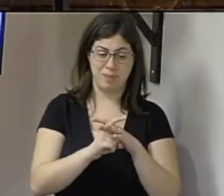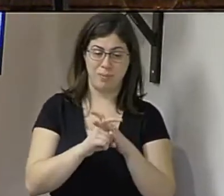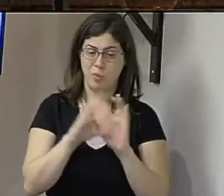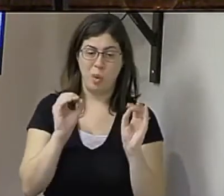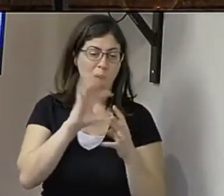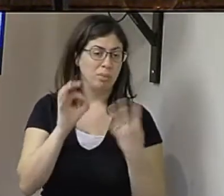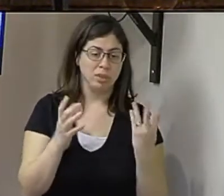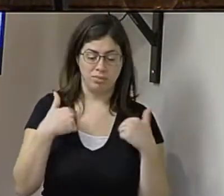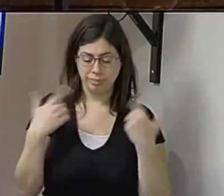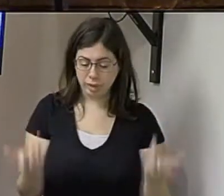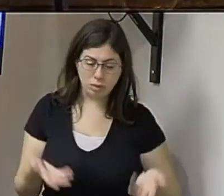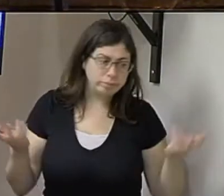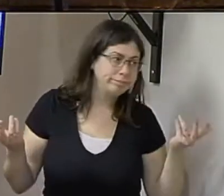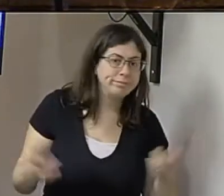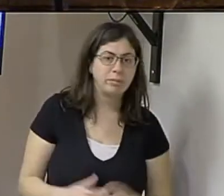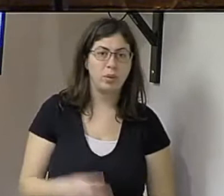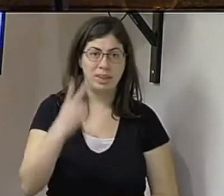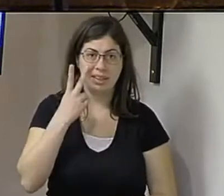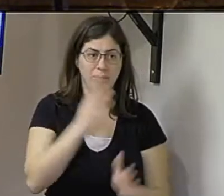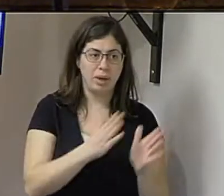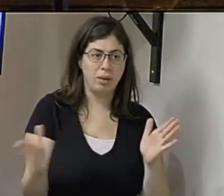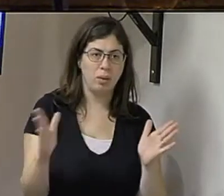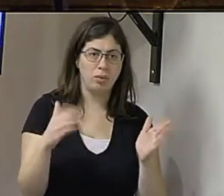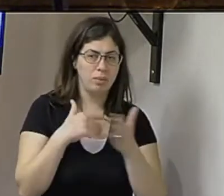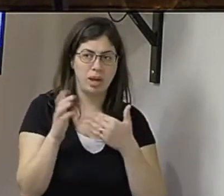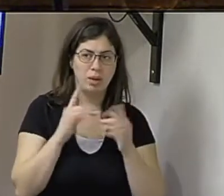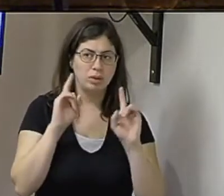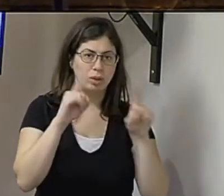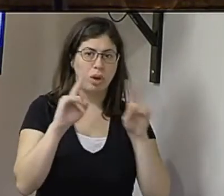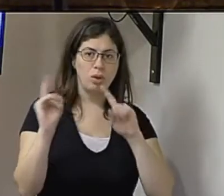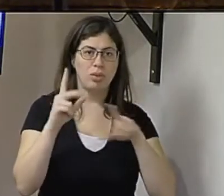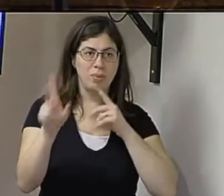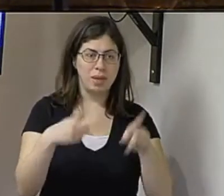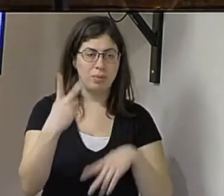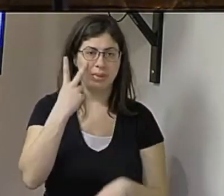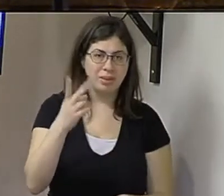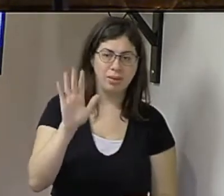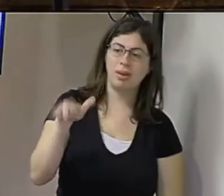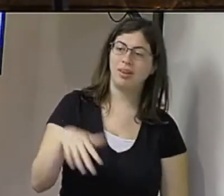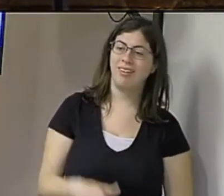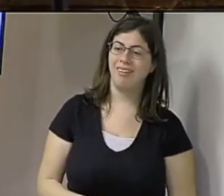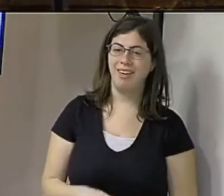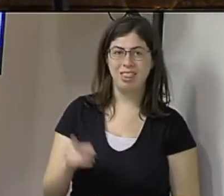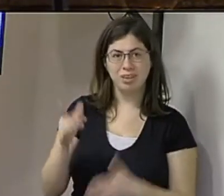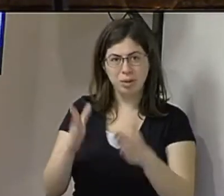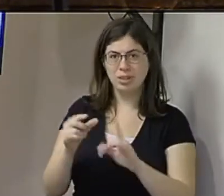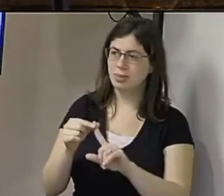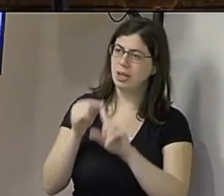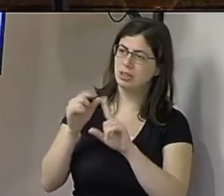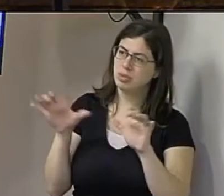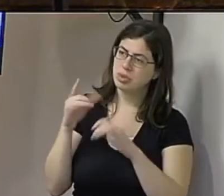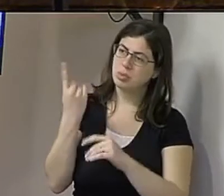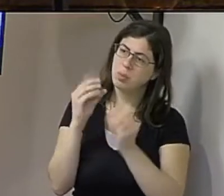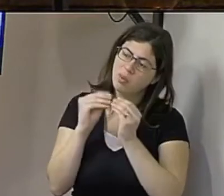that she's here. And we start to see this pattern where no matter where she goes, the people who see her say, this person's special. I'm going to do a little